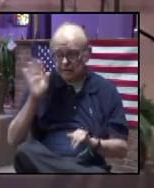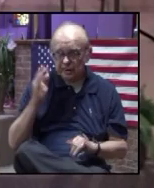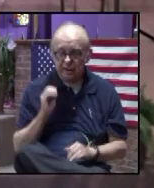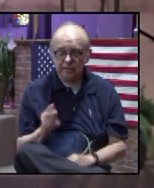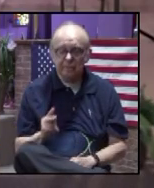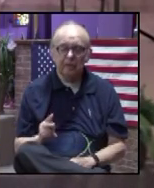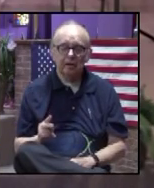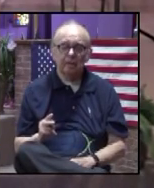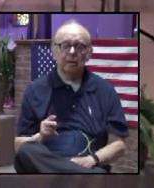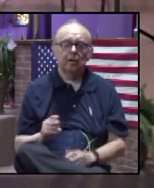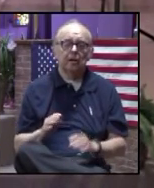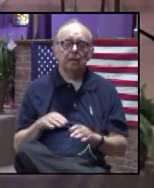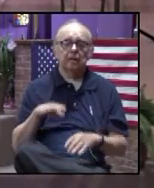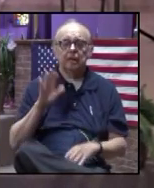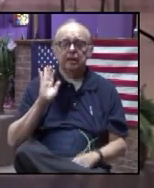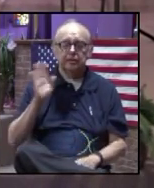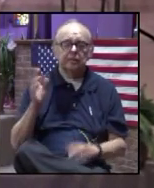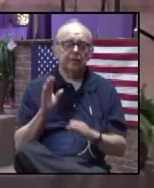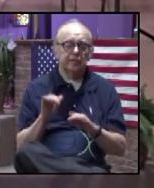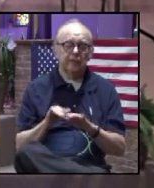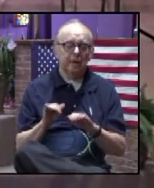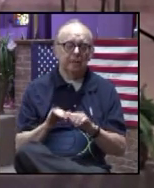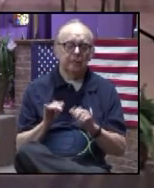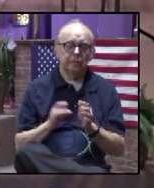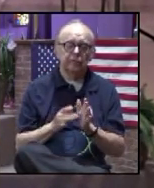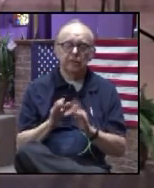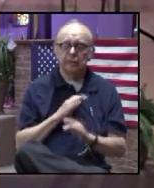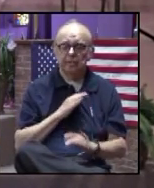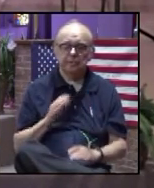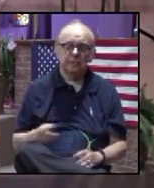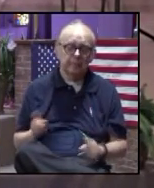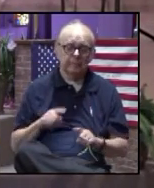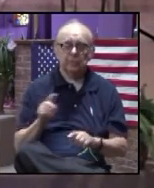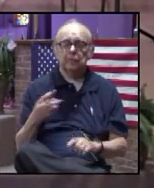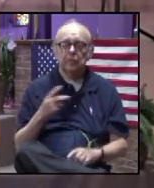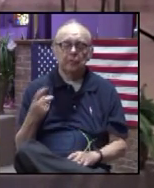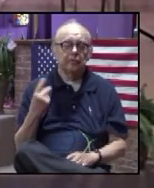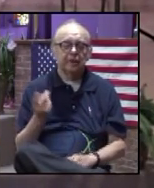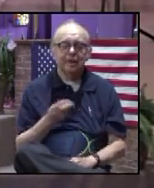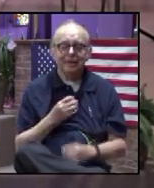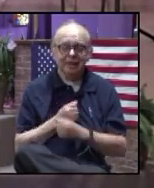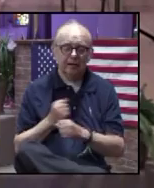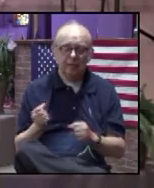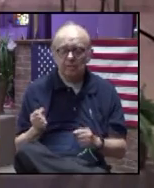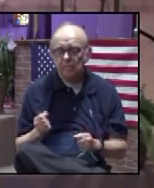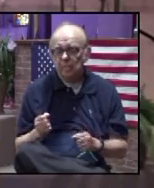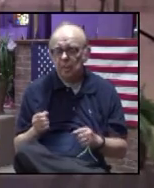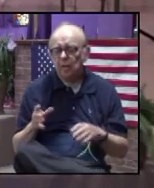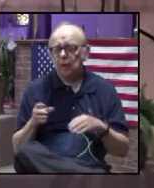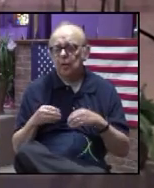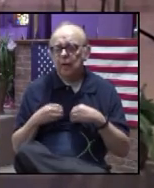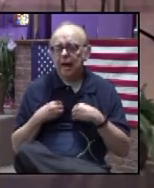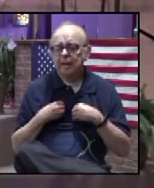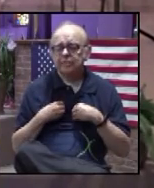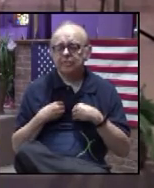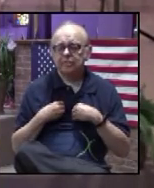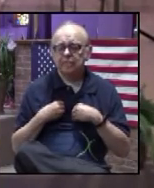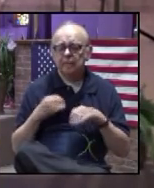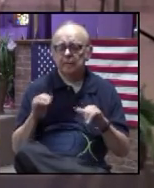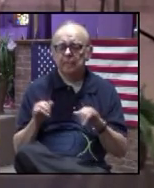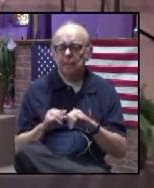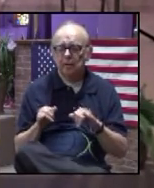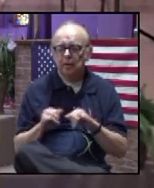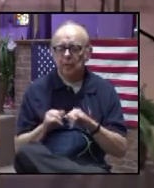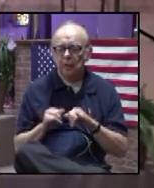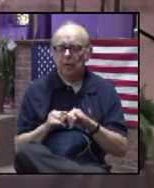standard is Jesus Christ. And when you and I get saved, guess who bears the standard? He imputes